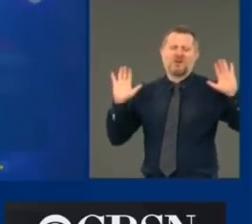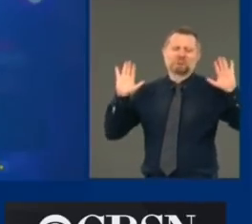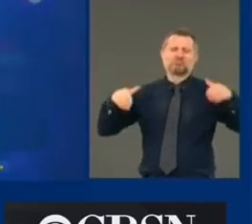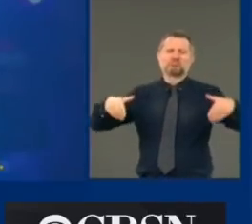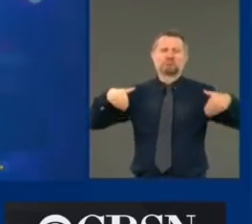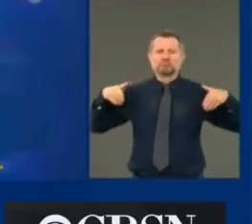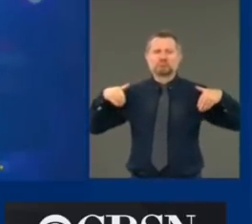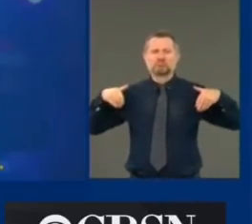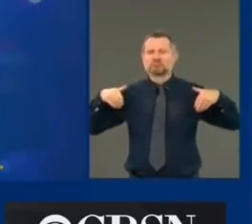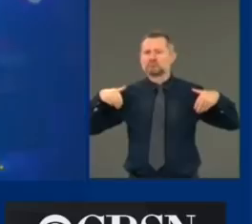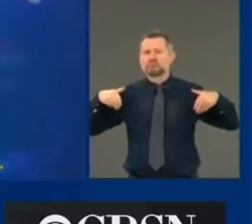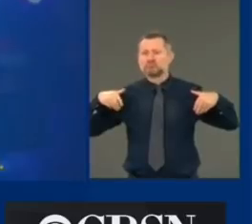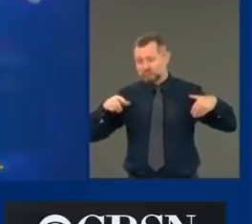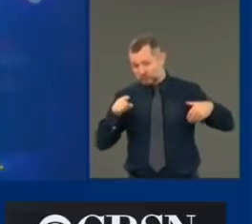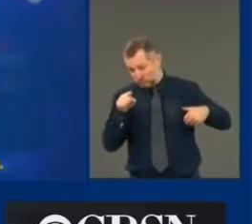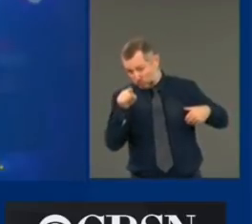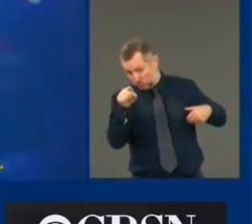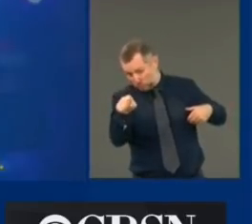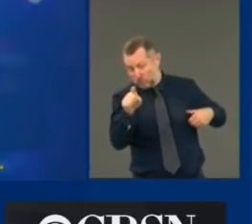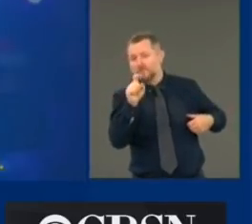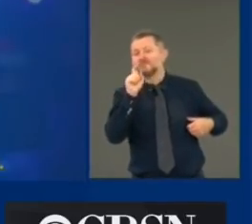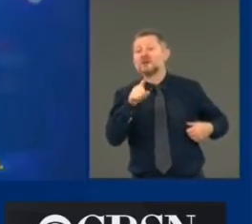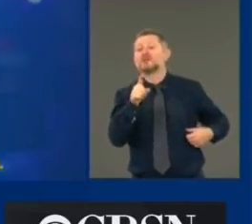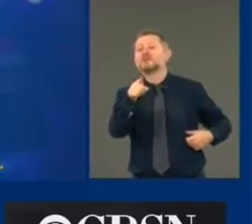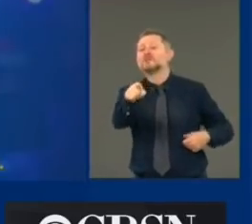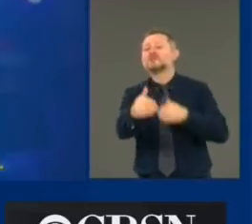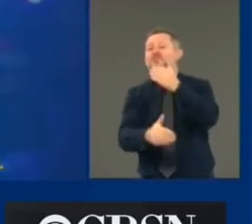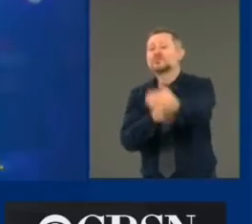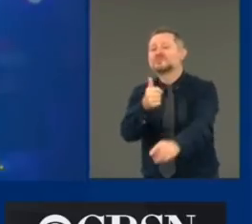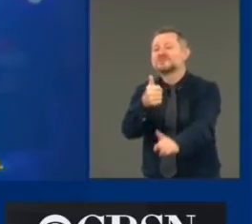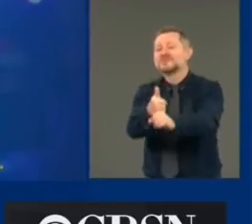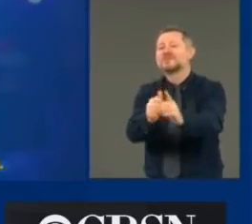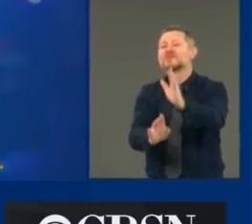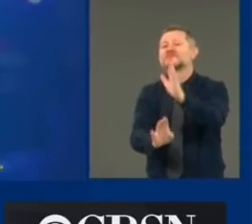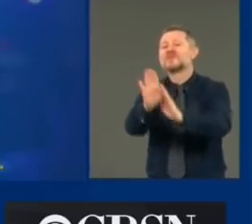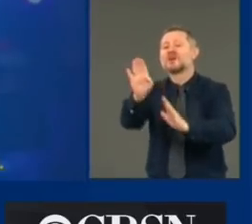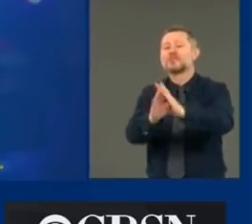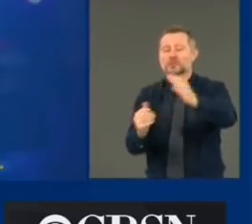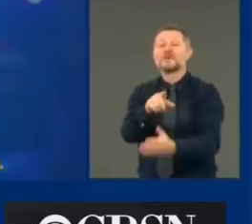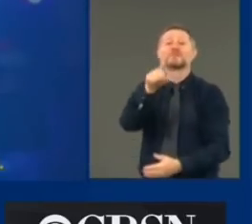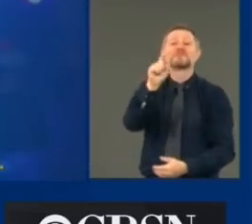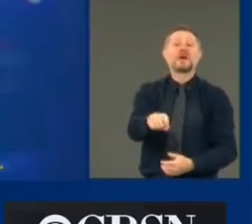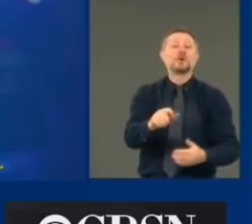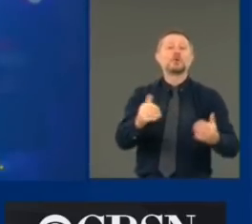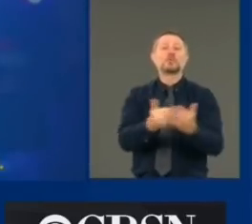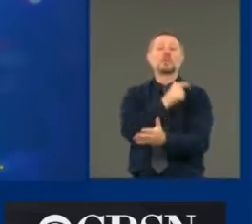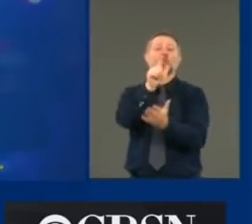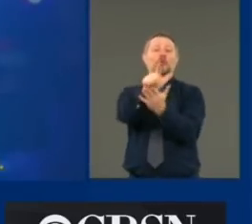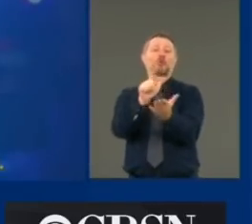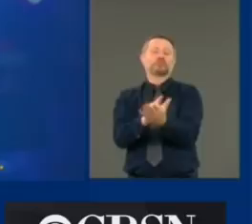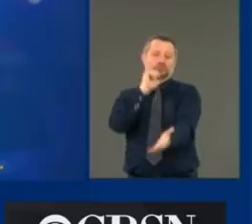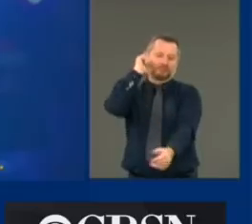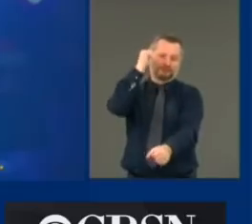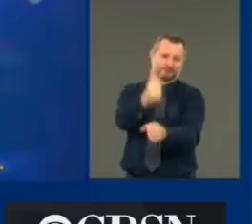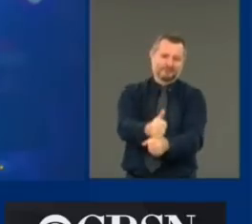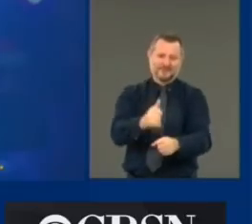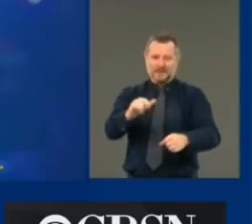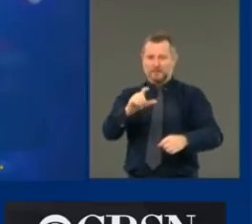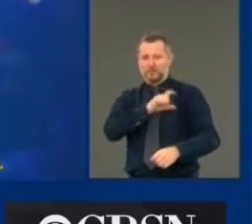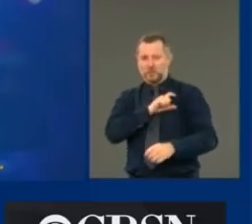tell you that you have to go through the process. And you have to pass a law, redesigned police